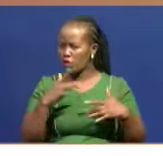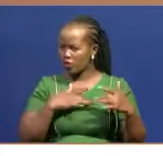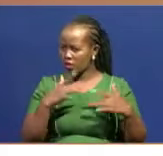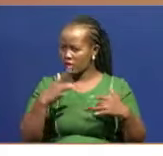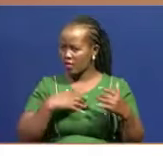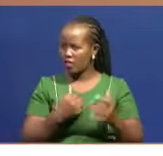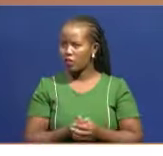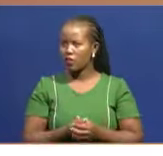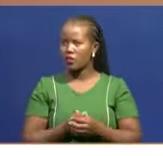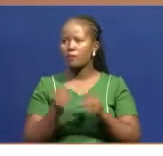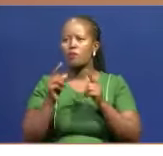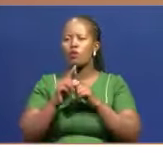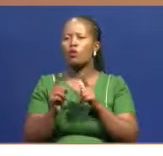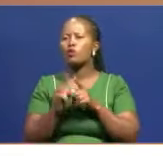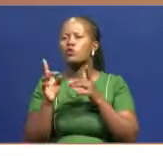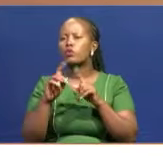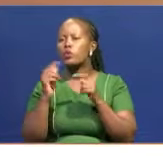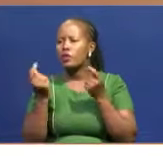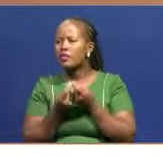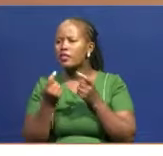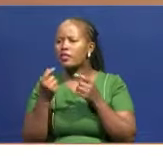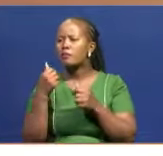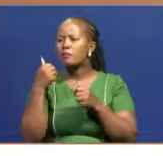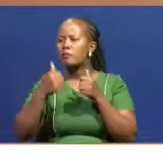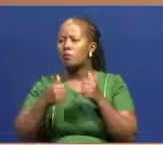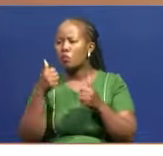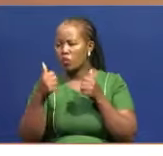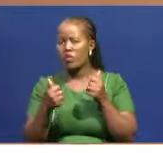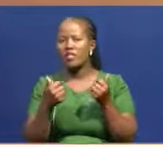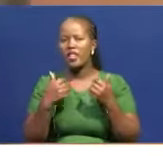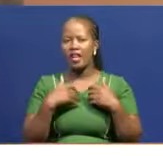look at, right, you know, which teams do you put with which team, because